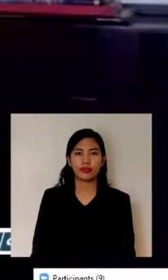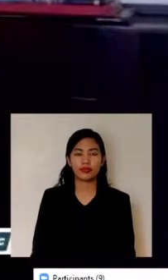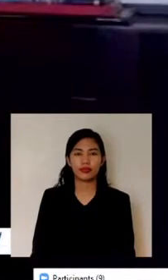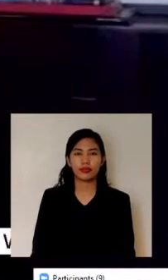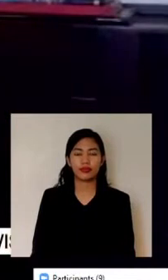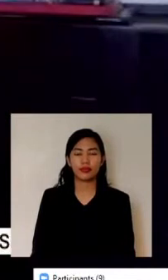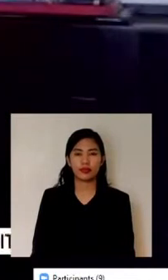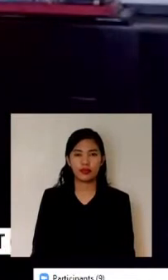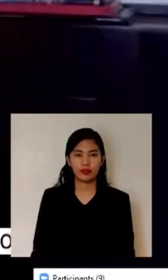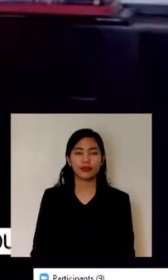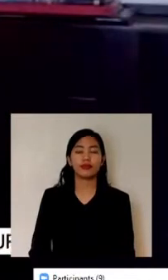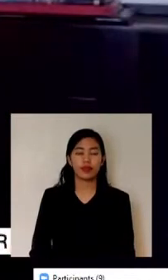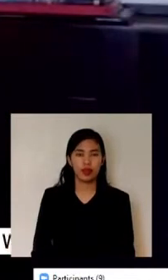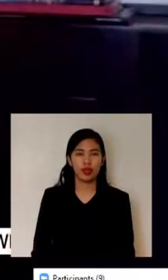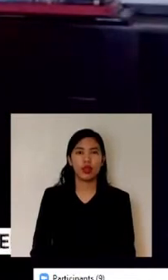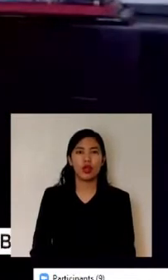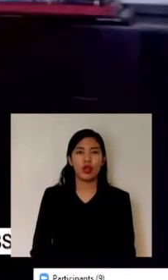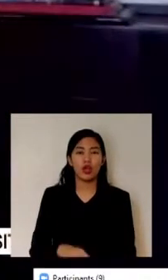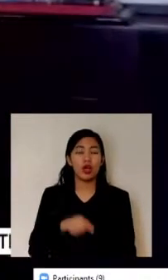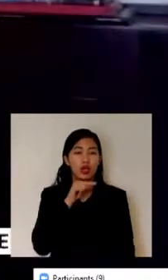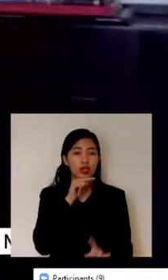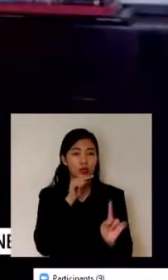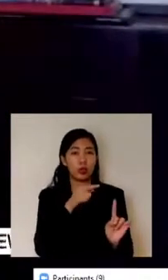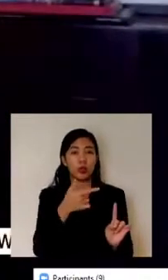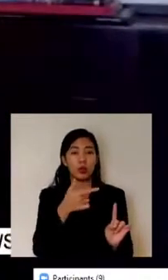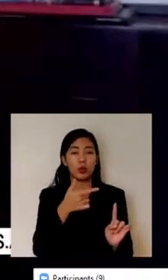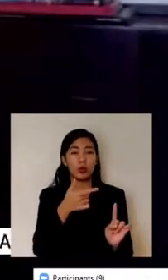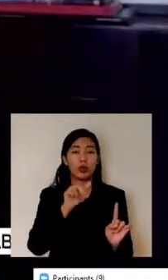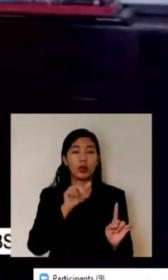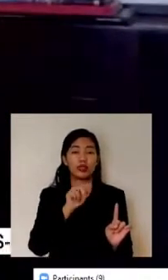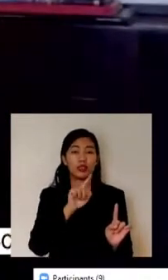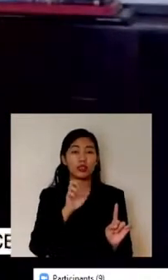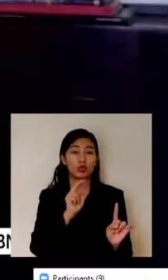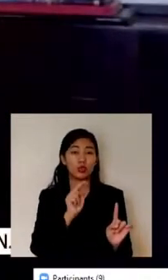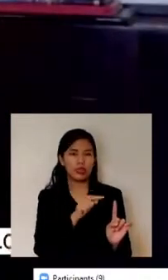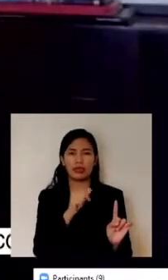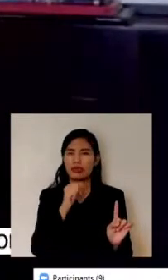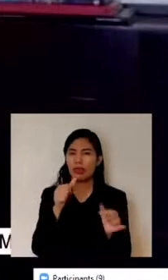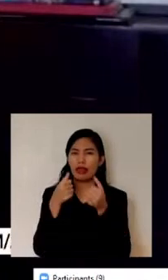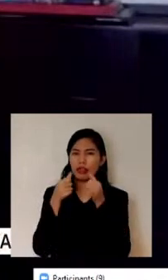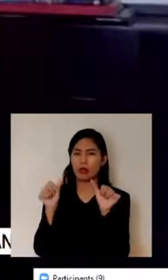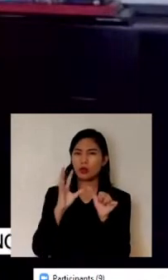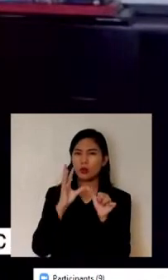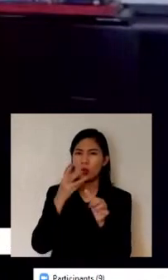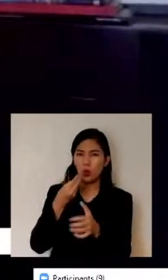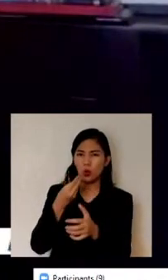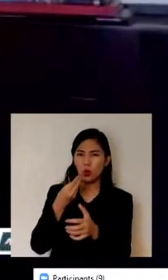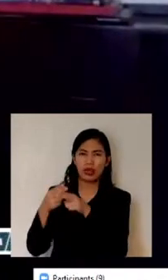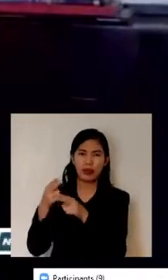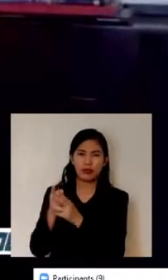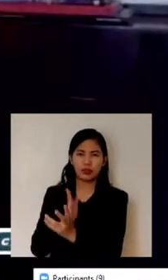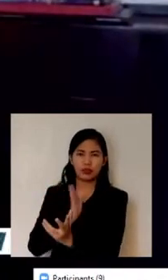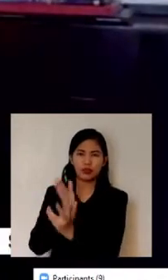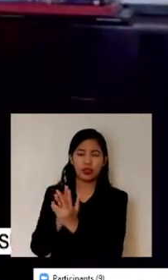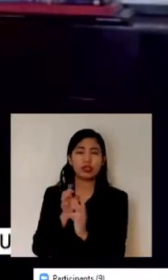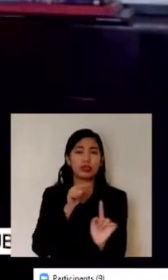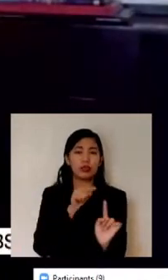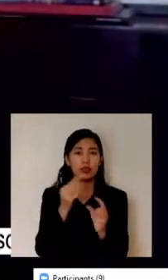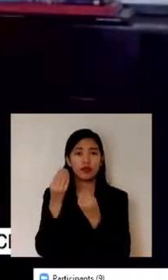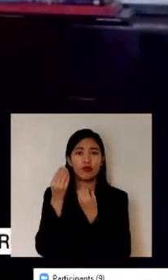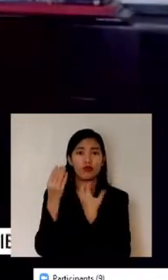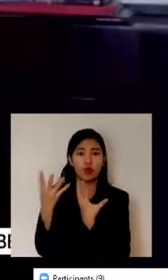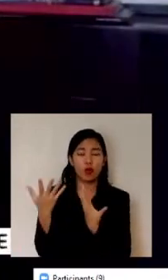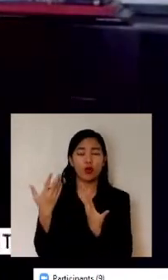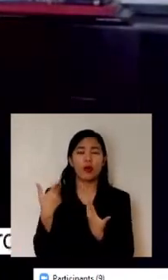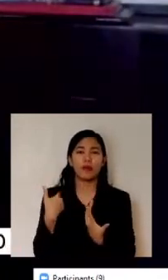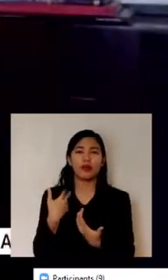While Commissioner Guanzon did not identify who or where the interference in the Marcos case is coming from, she told our correspondent Ina